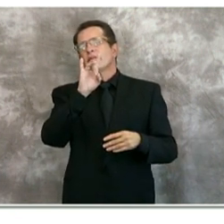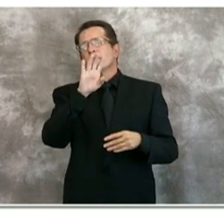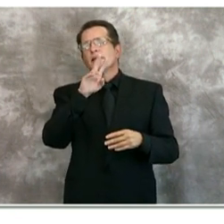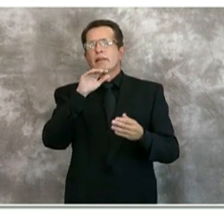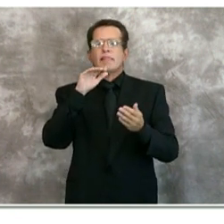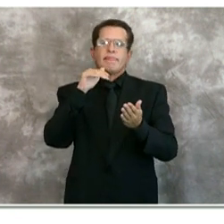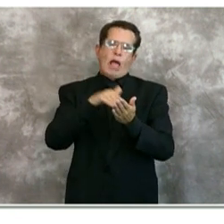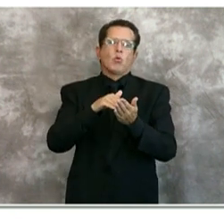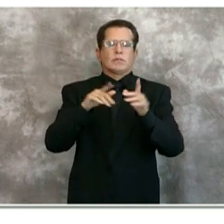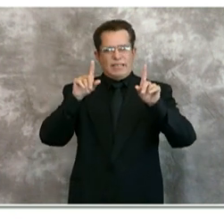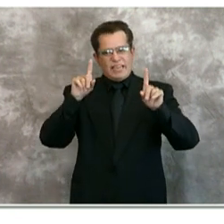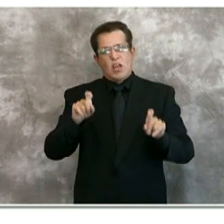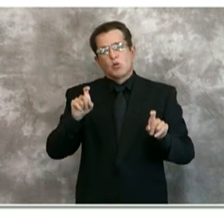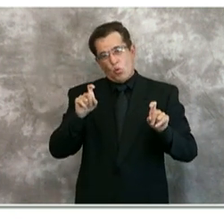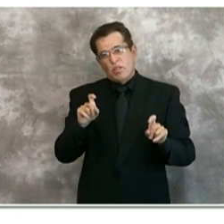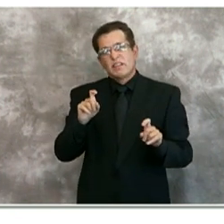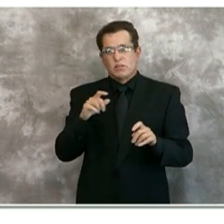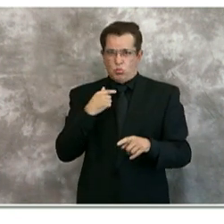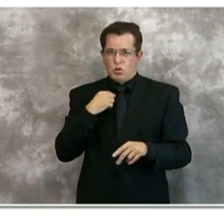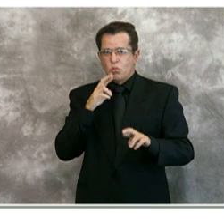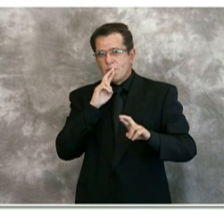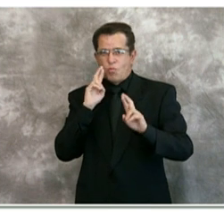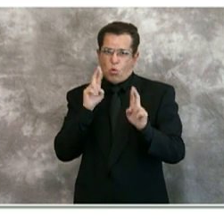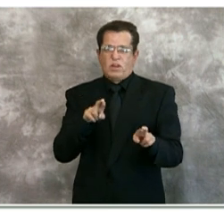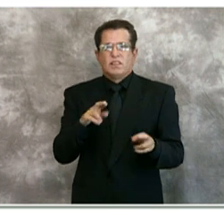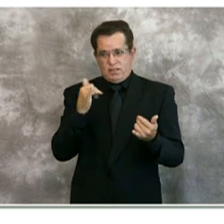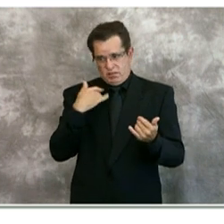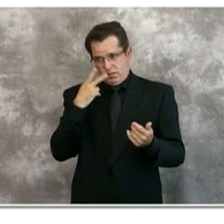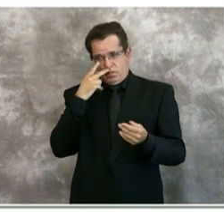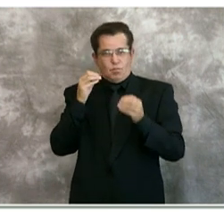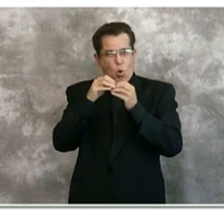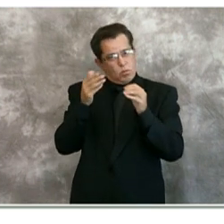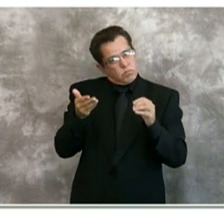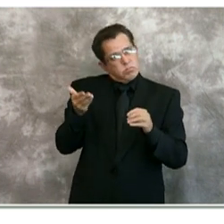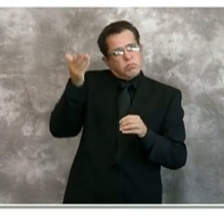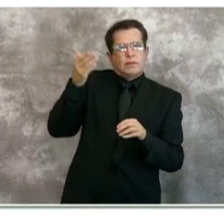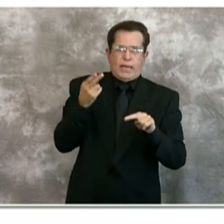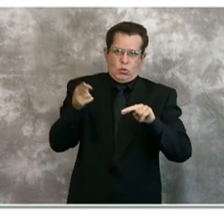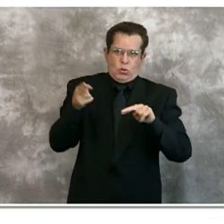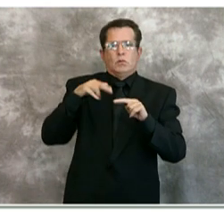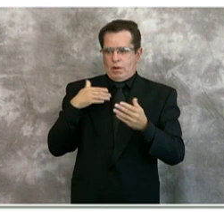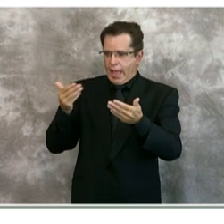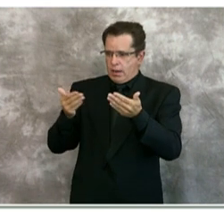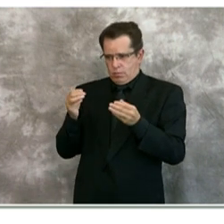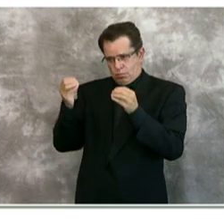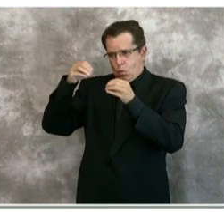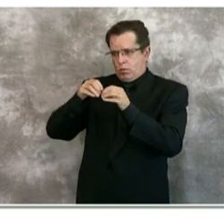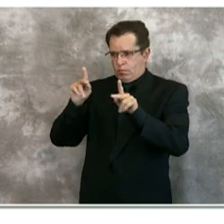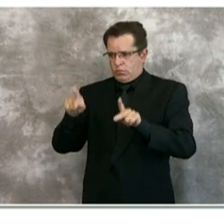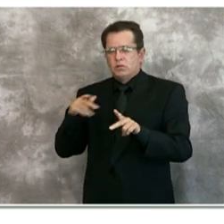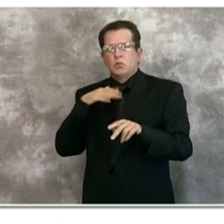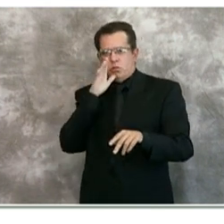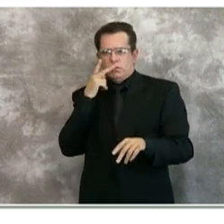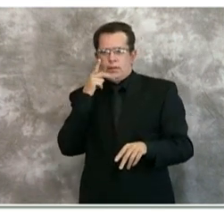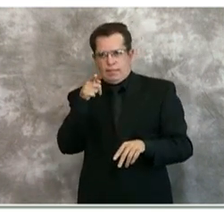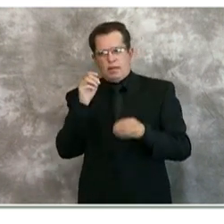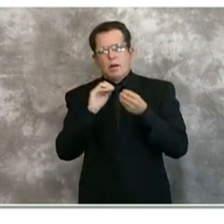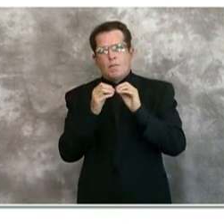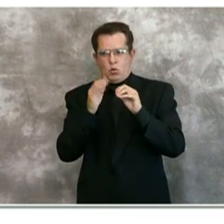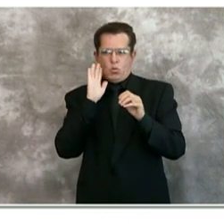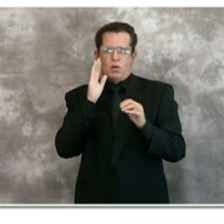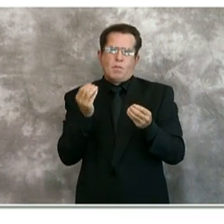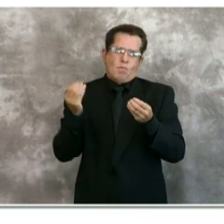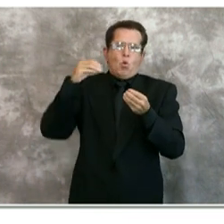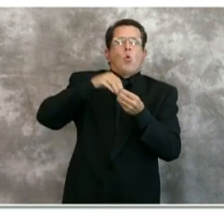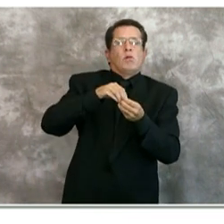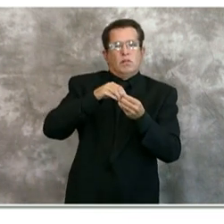contact tracing or case investigation. We are working to increase this. We're onboarding new folks, and we think we will begin to see this number move up in